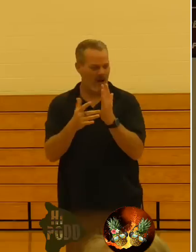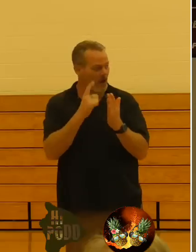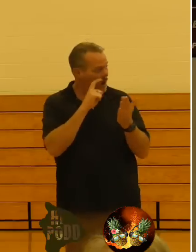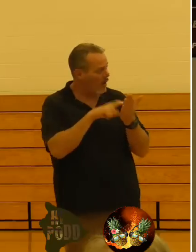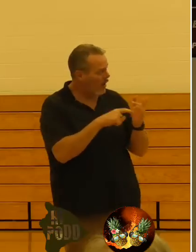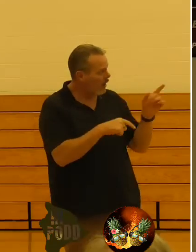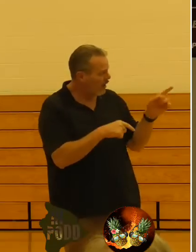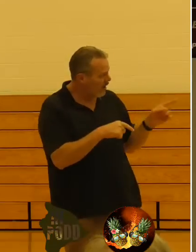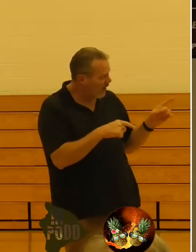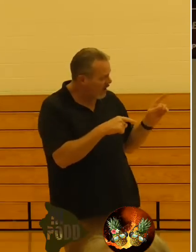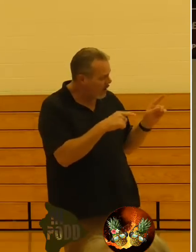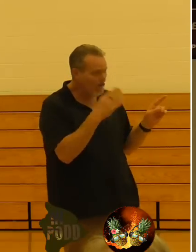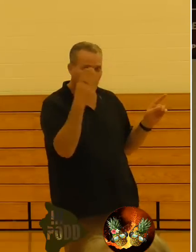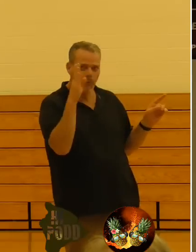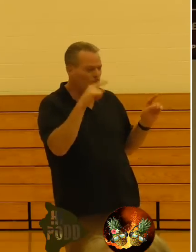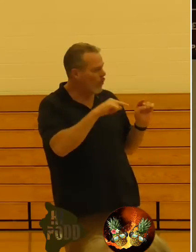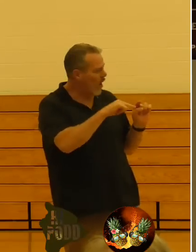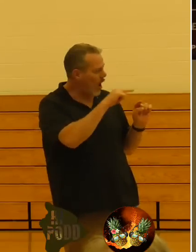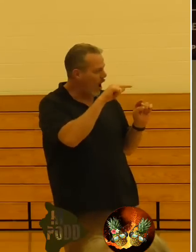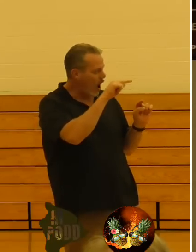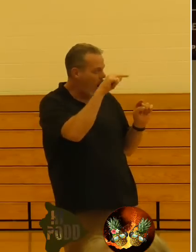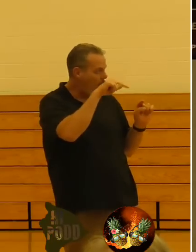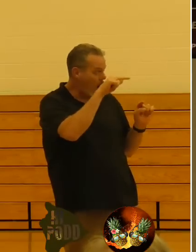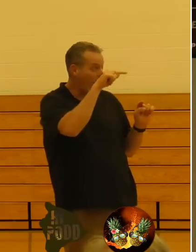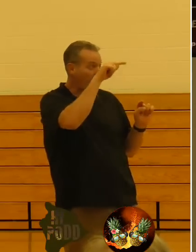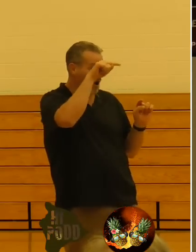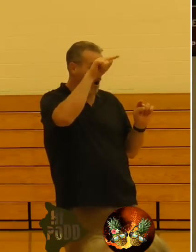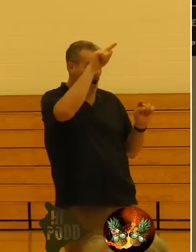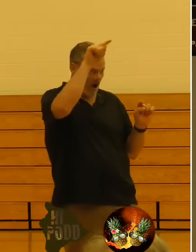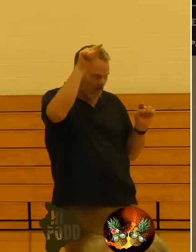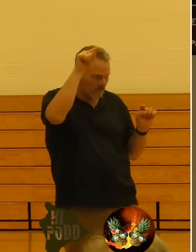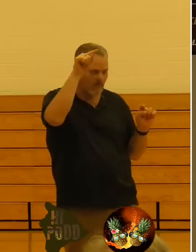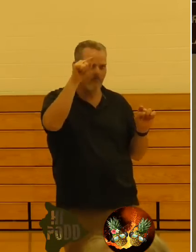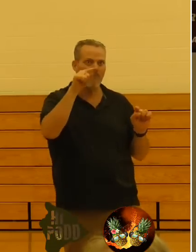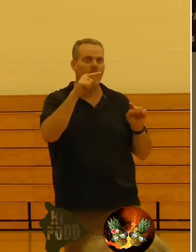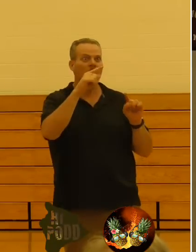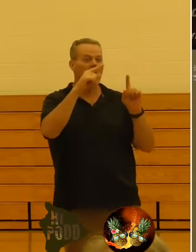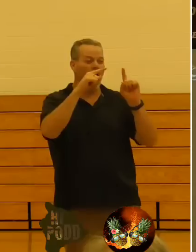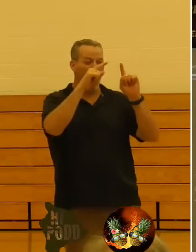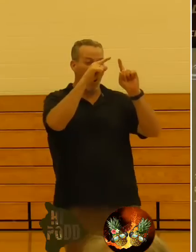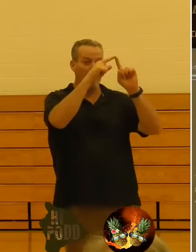see inflation occurring, and then the event happened.